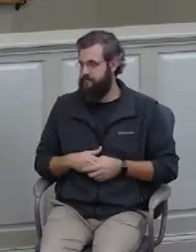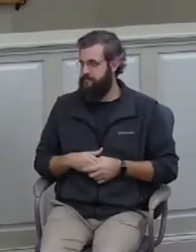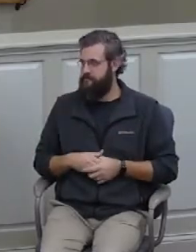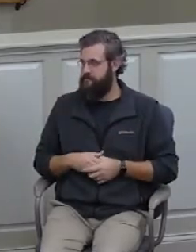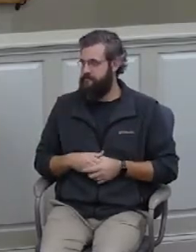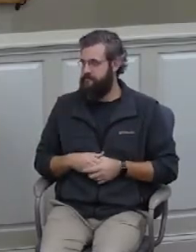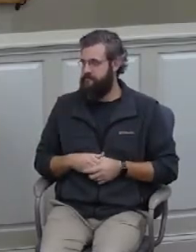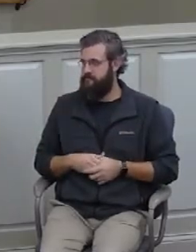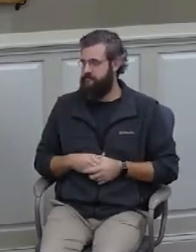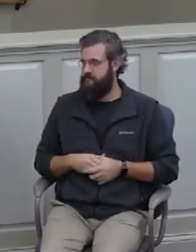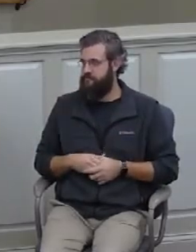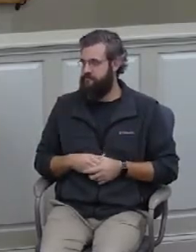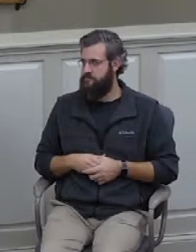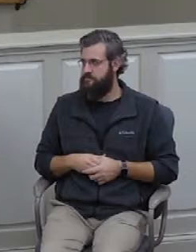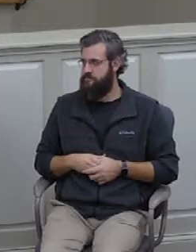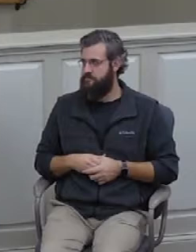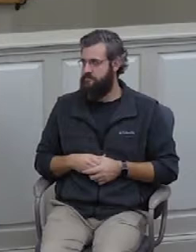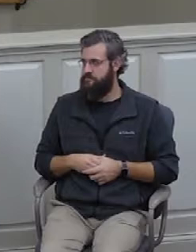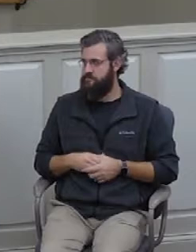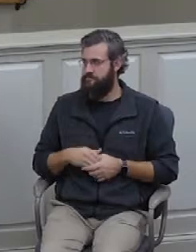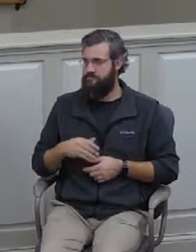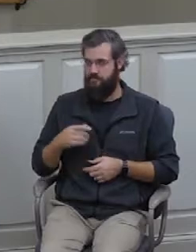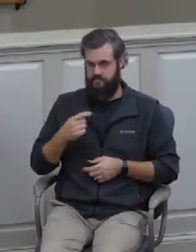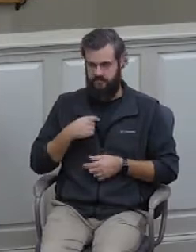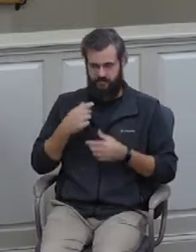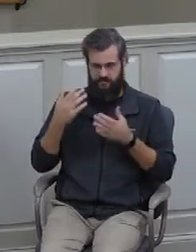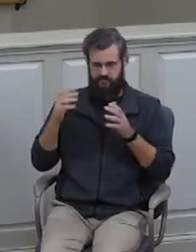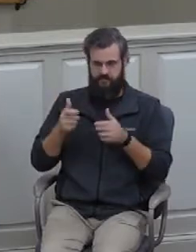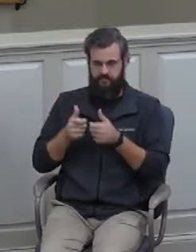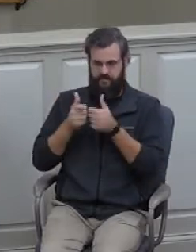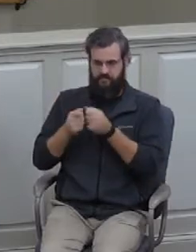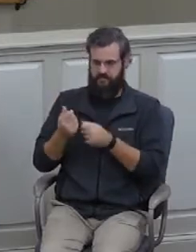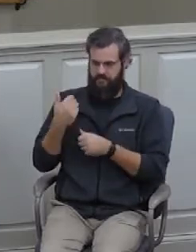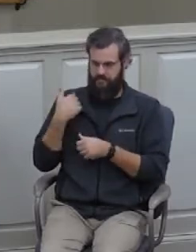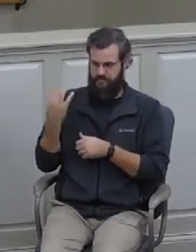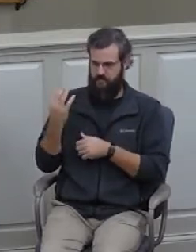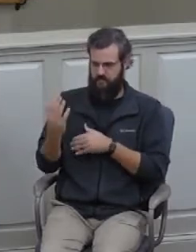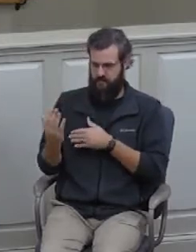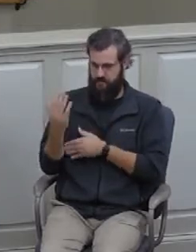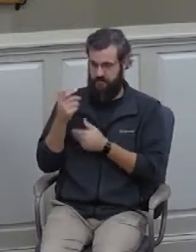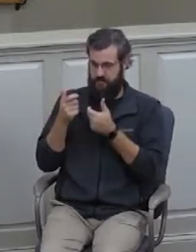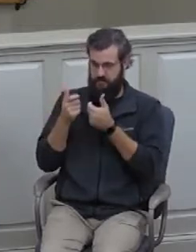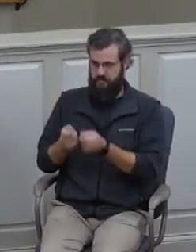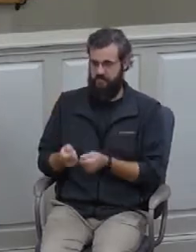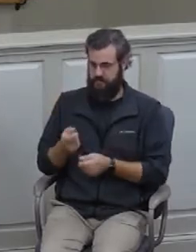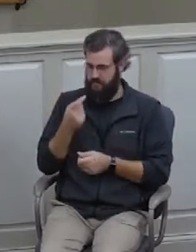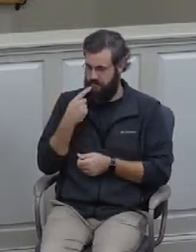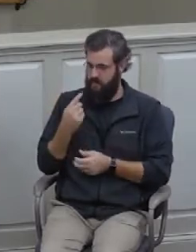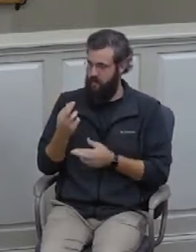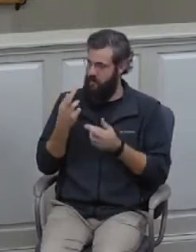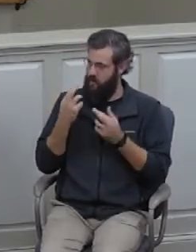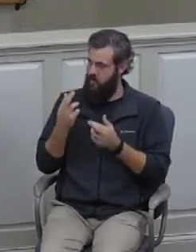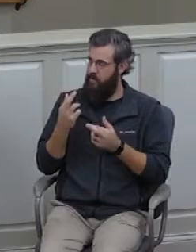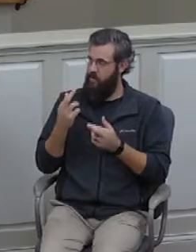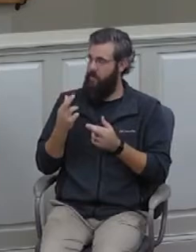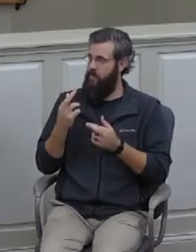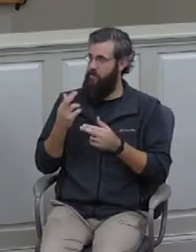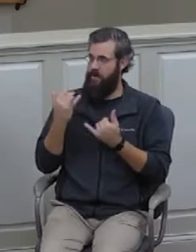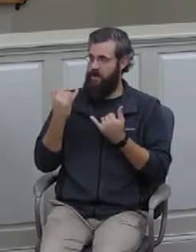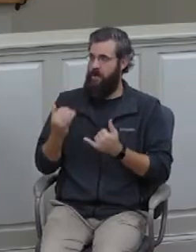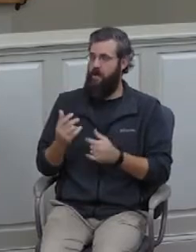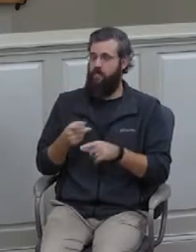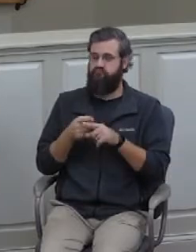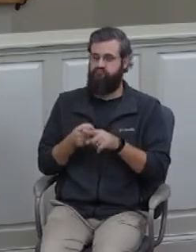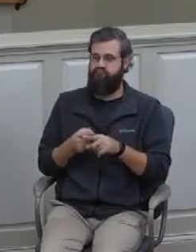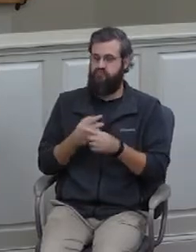And I know I sent Donna a text message Friday morning, and I said, I hope you're putting your feet up and